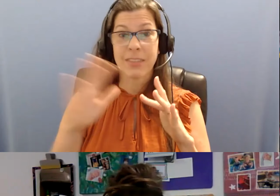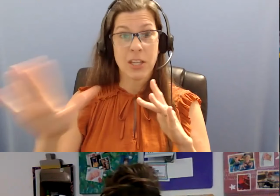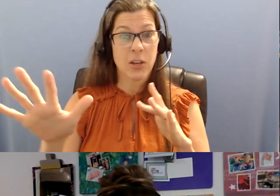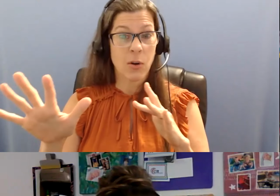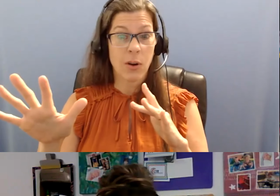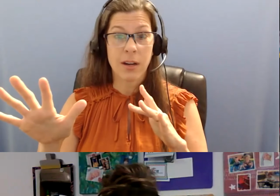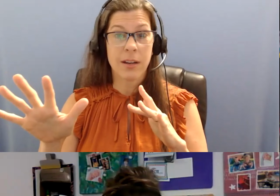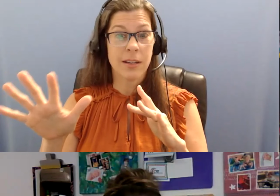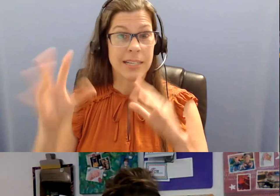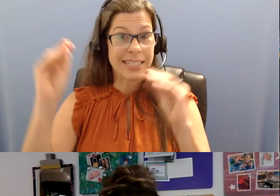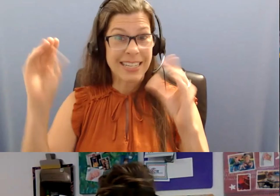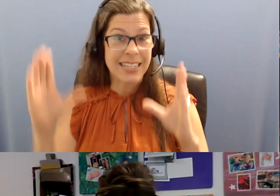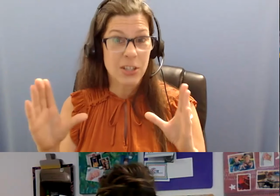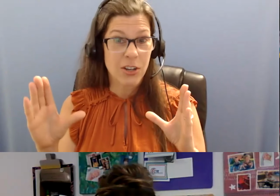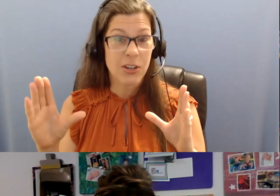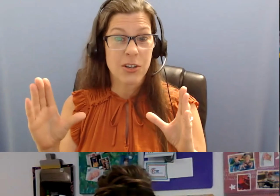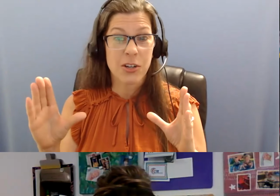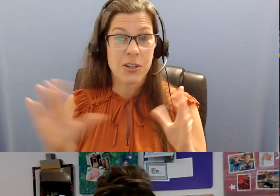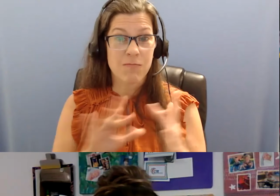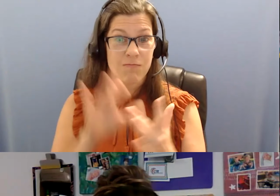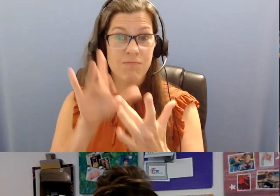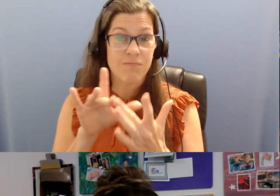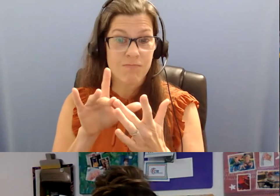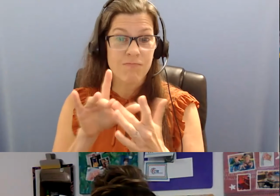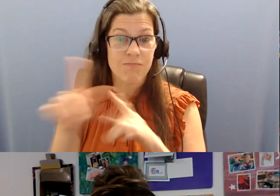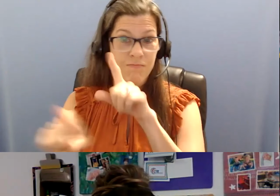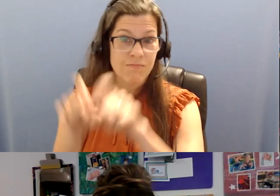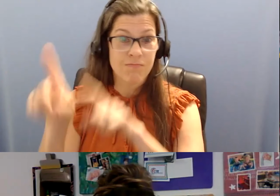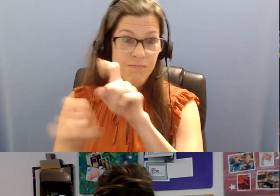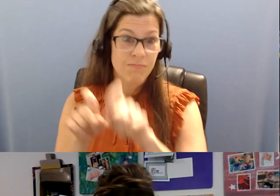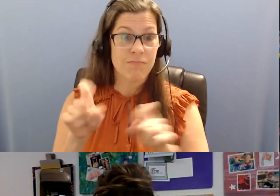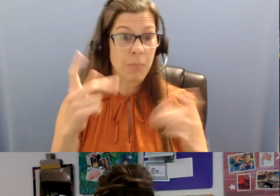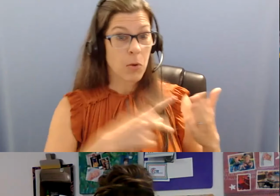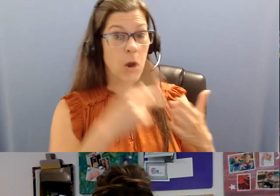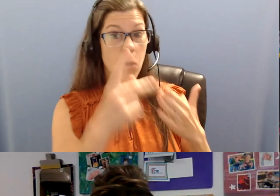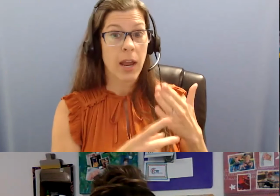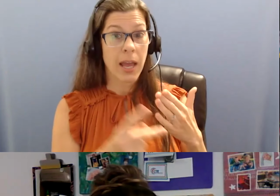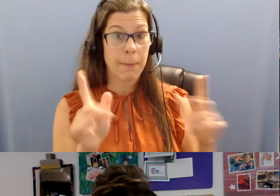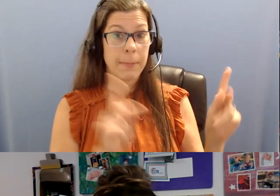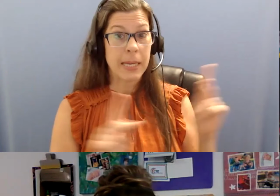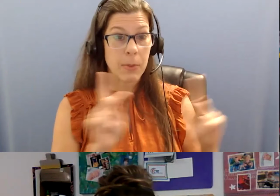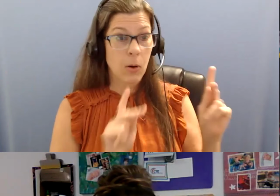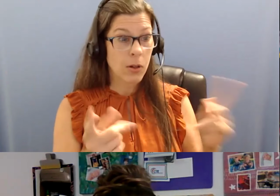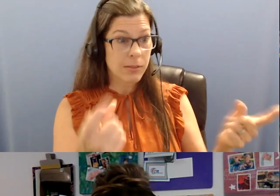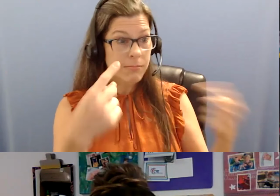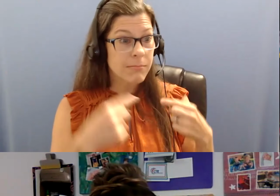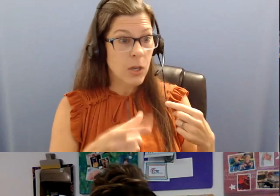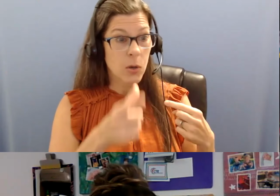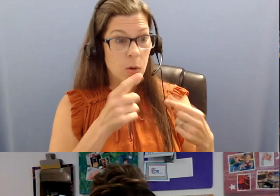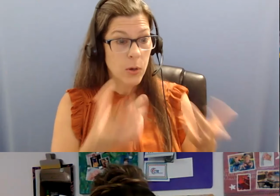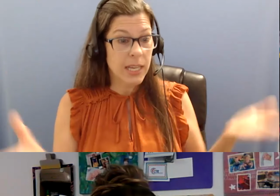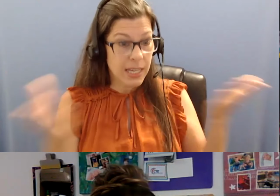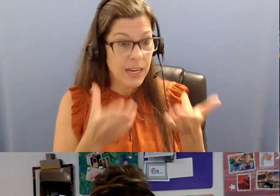family or to your teachers and these programs that have spent the time. If you have any questions, their